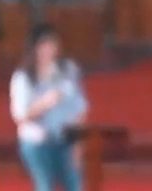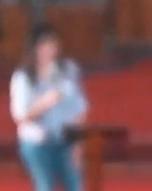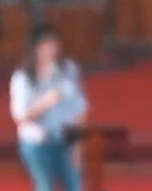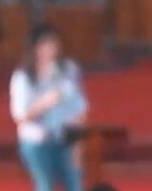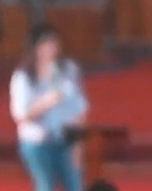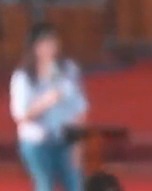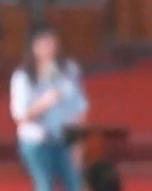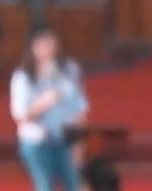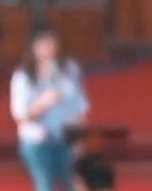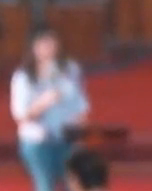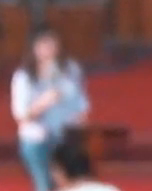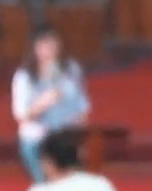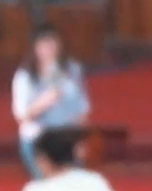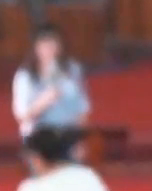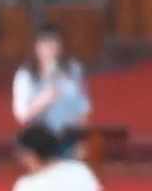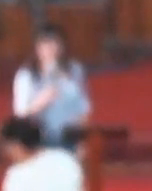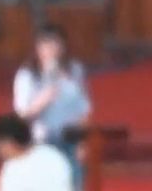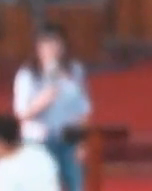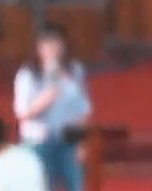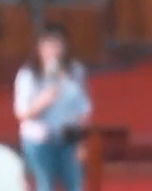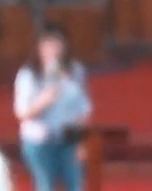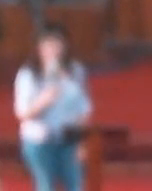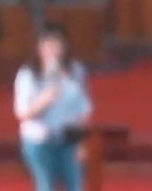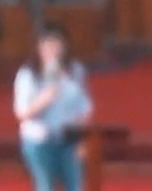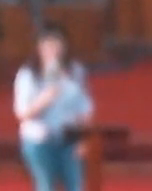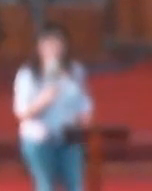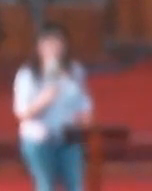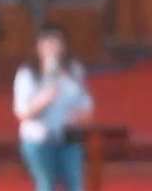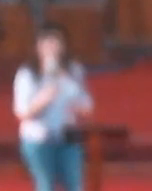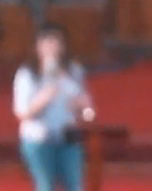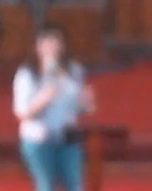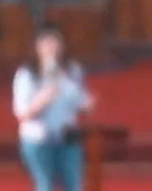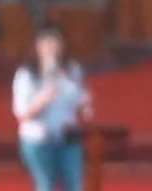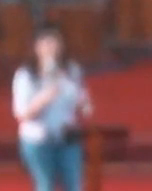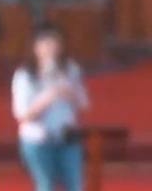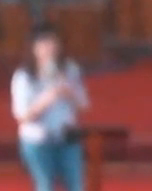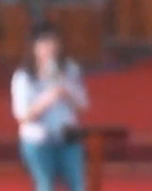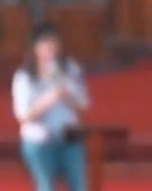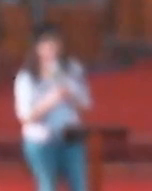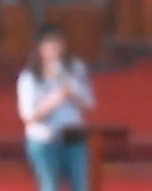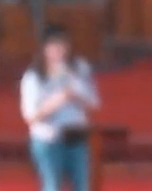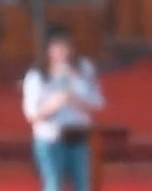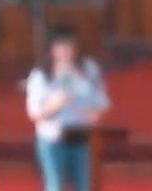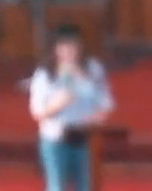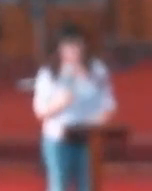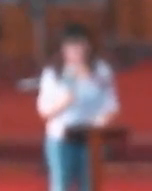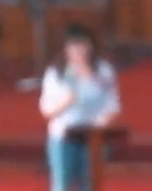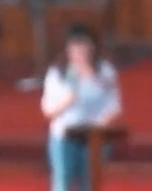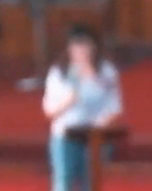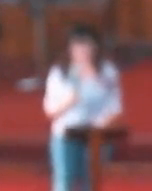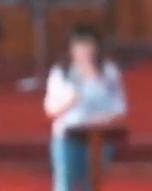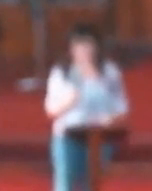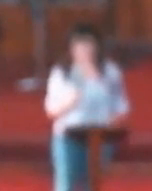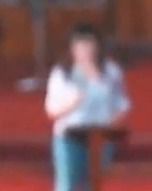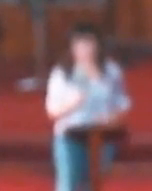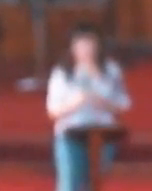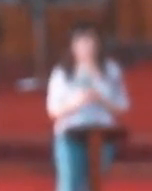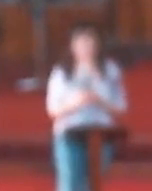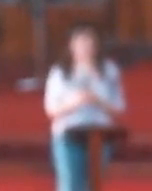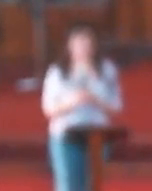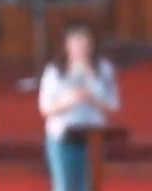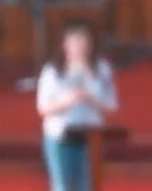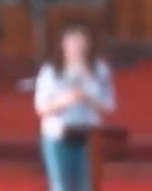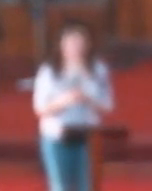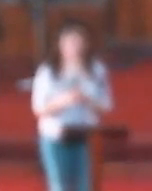lengua inspirada por Dios. And then we're going to speak about a tongue inspired by the Lord. ¿Cuántos saben que con nuestra lengua